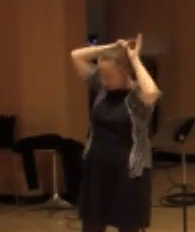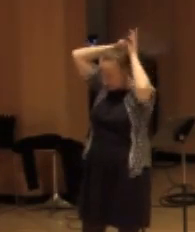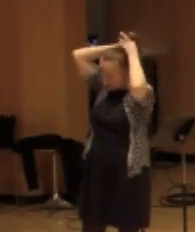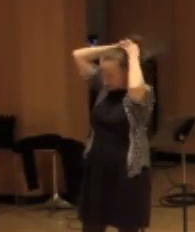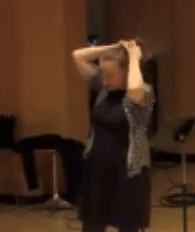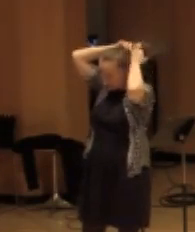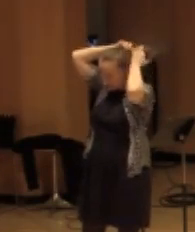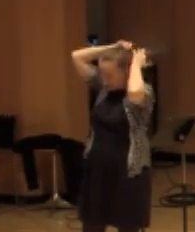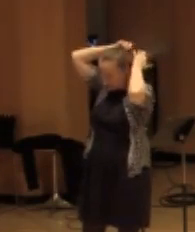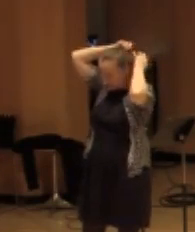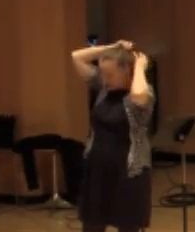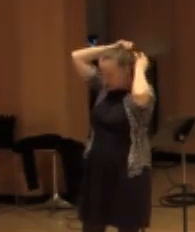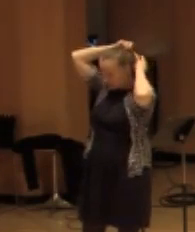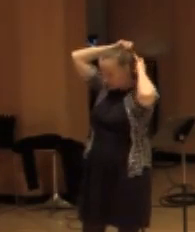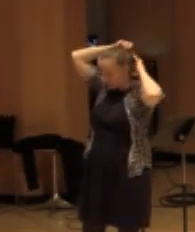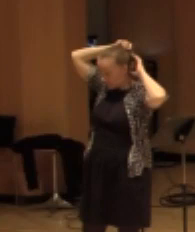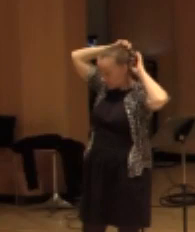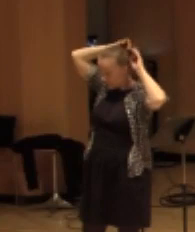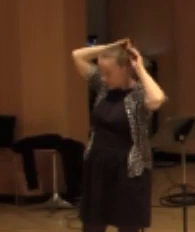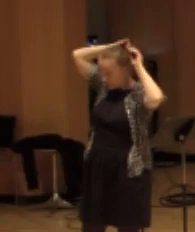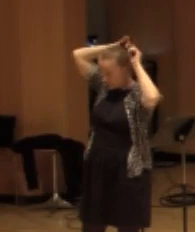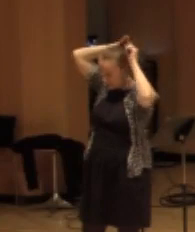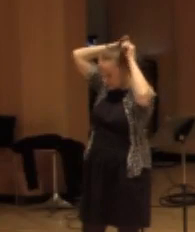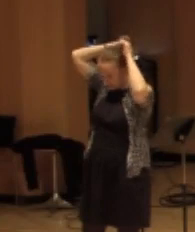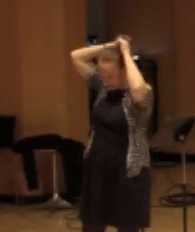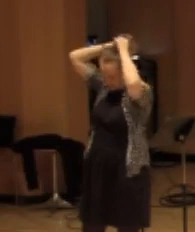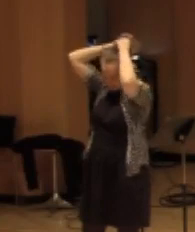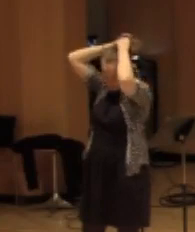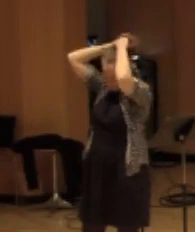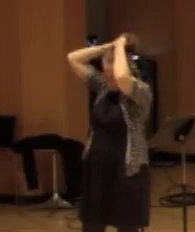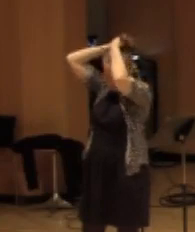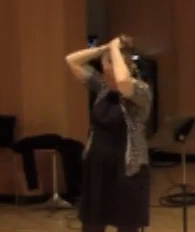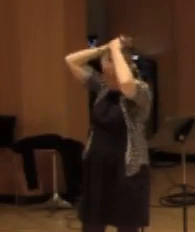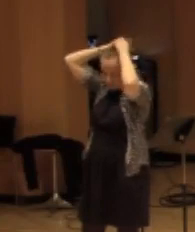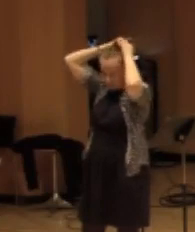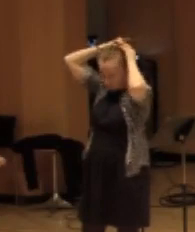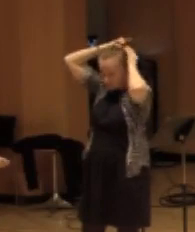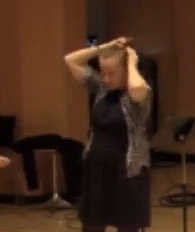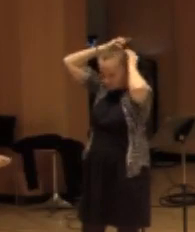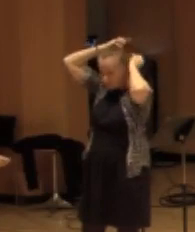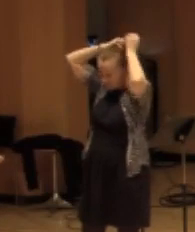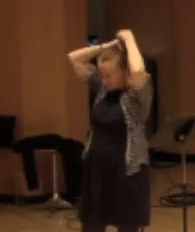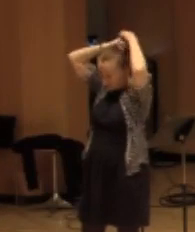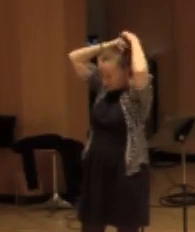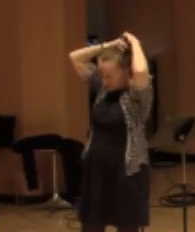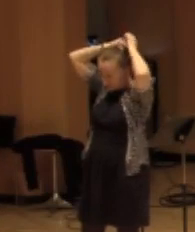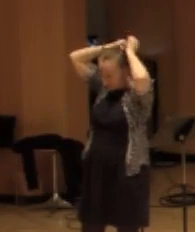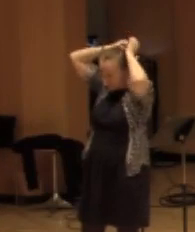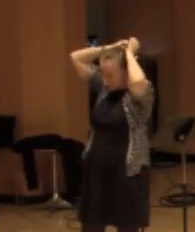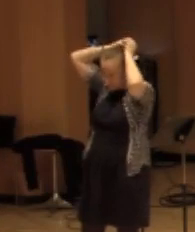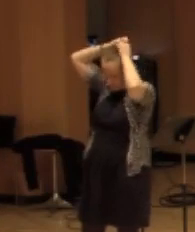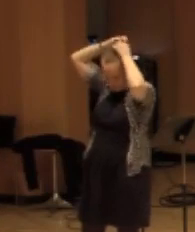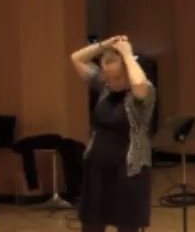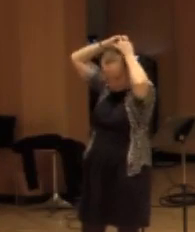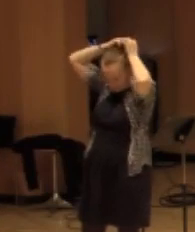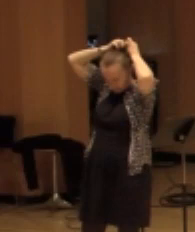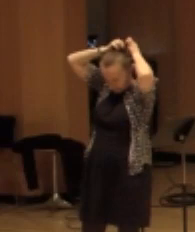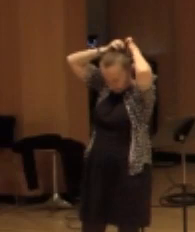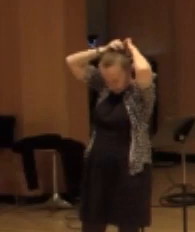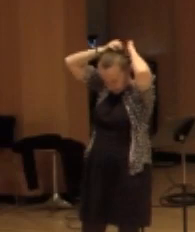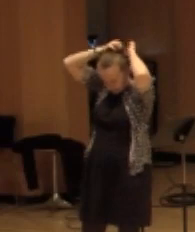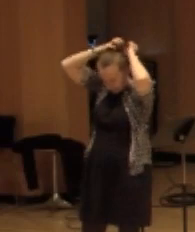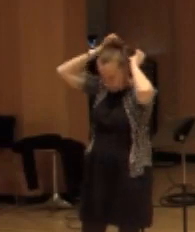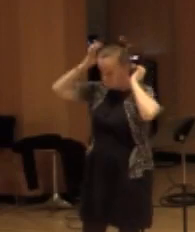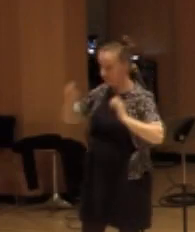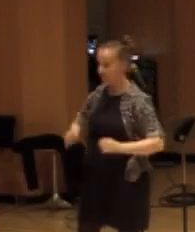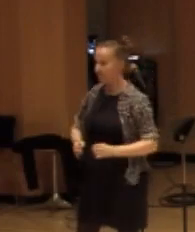Norwegian I was like none of them are doing exactly what is happening in with the n and and and especially